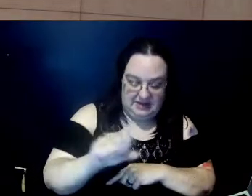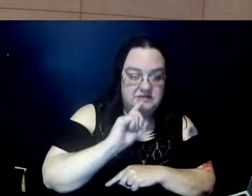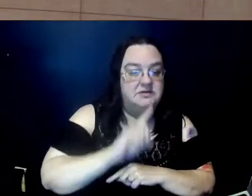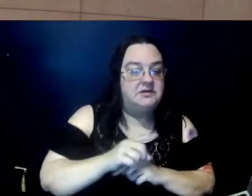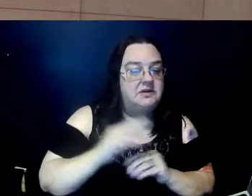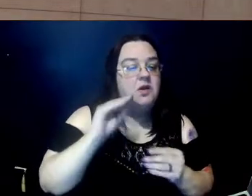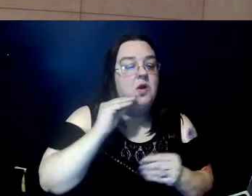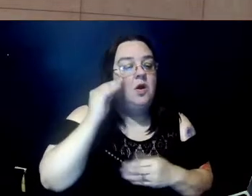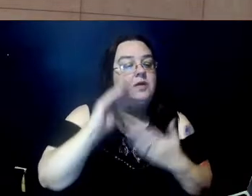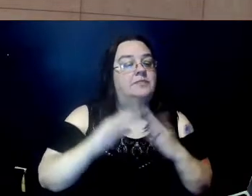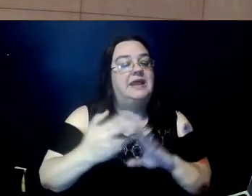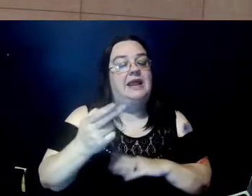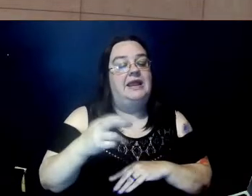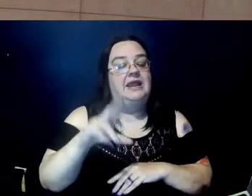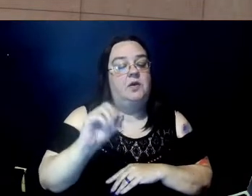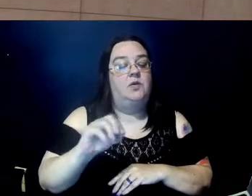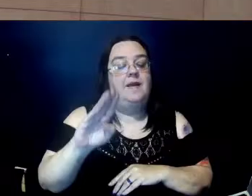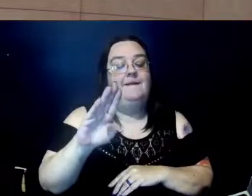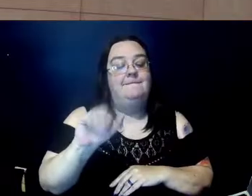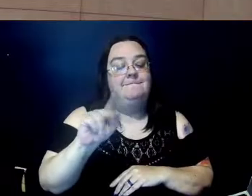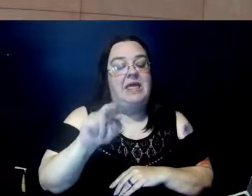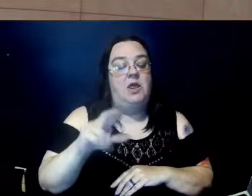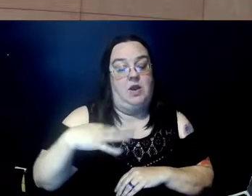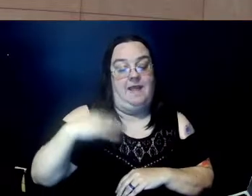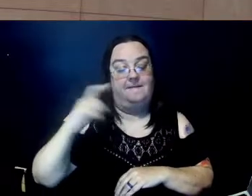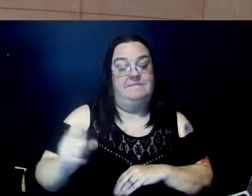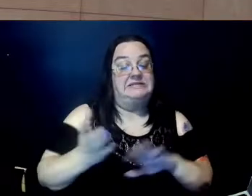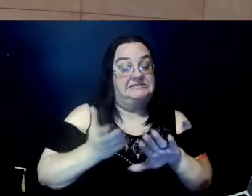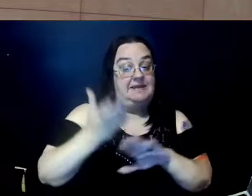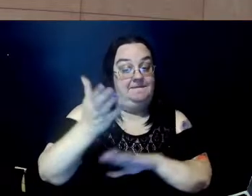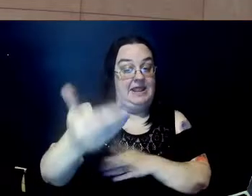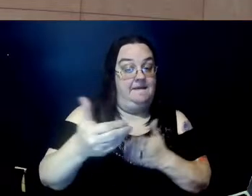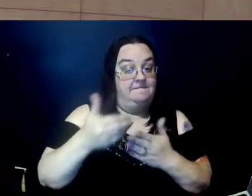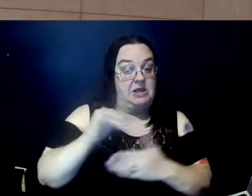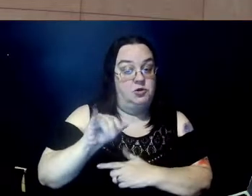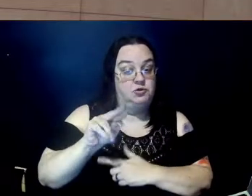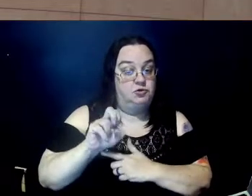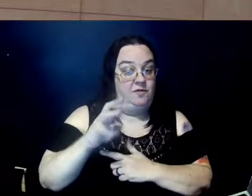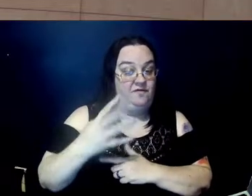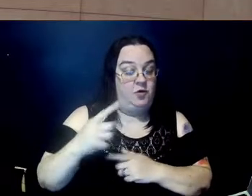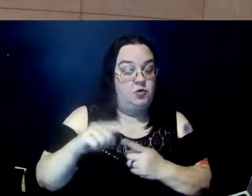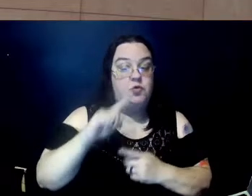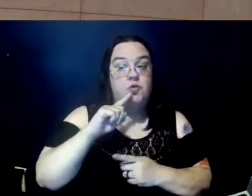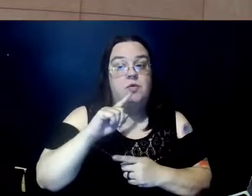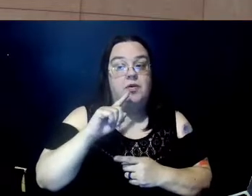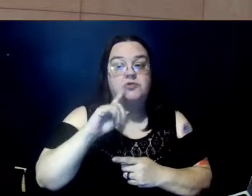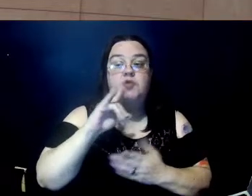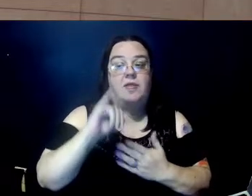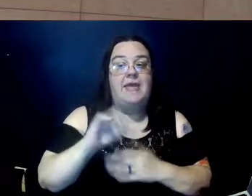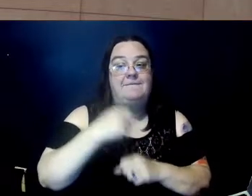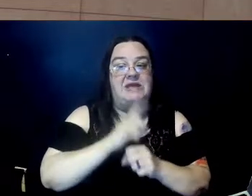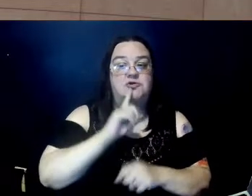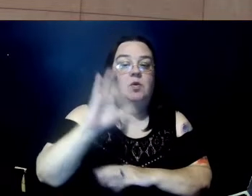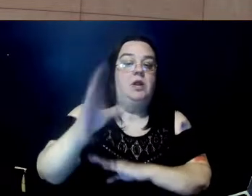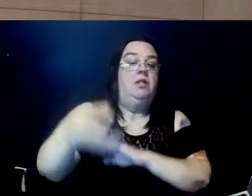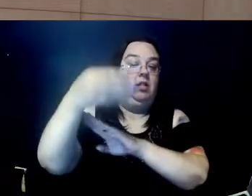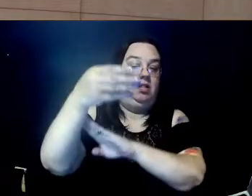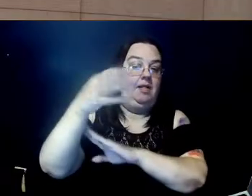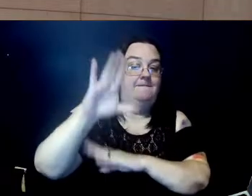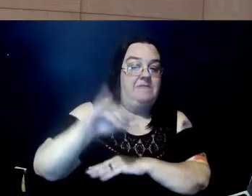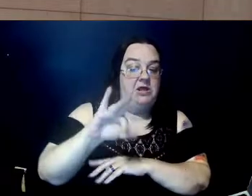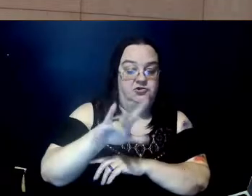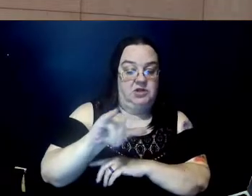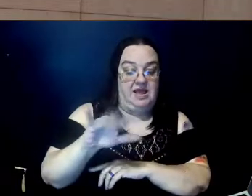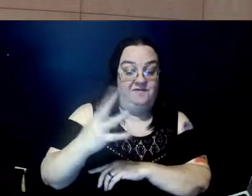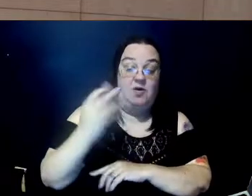Hero banner applications must be submitted by June 4th to be hung by July 4th. Forms submitted after June